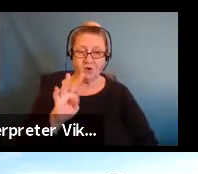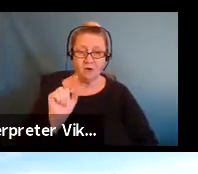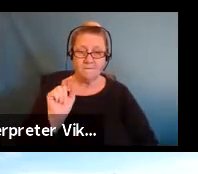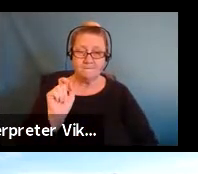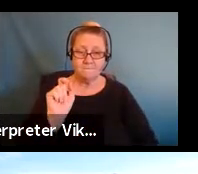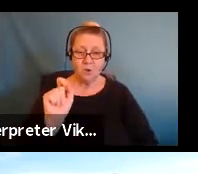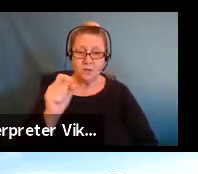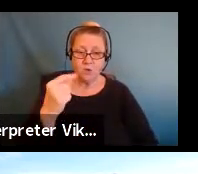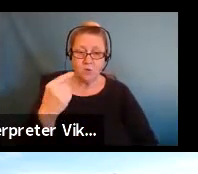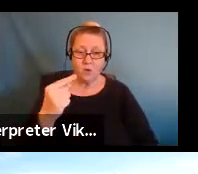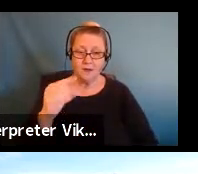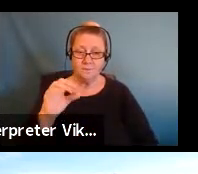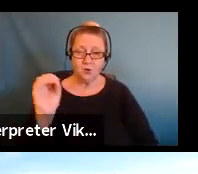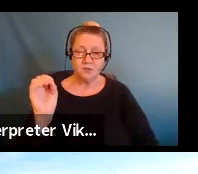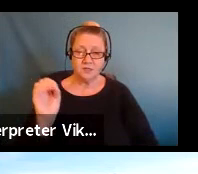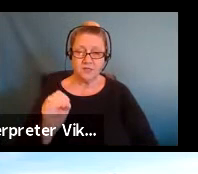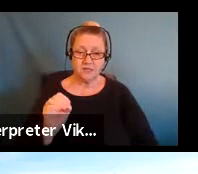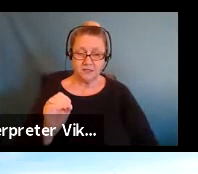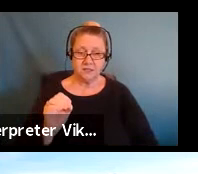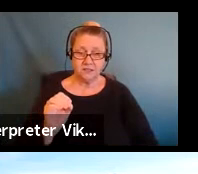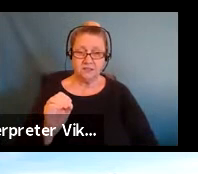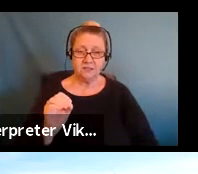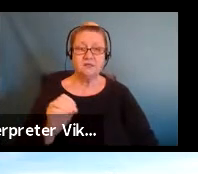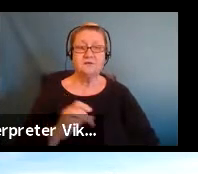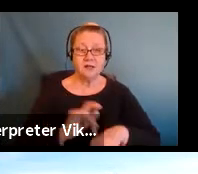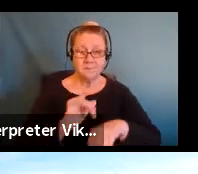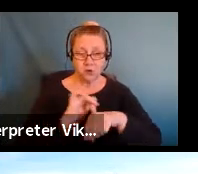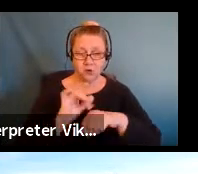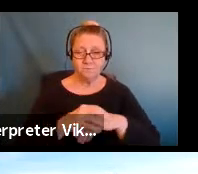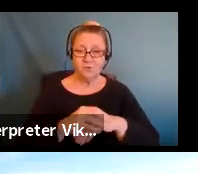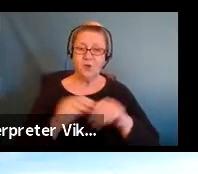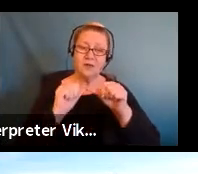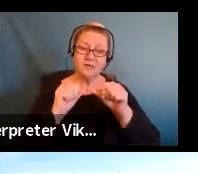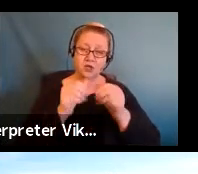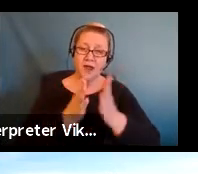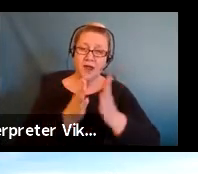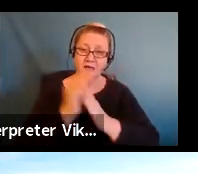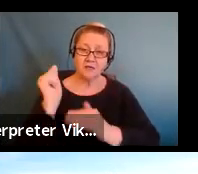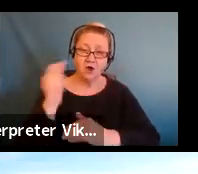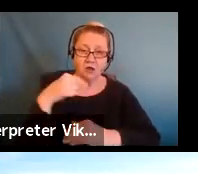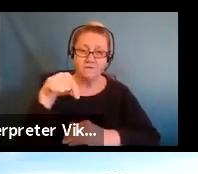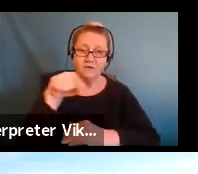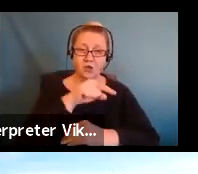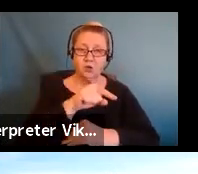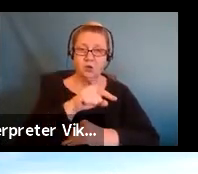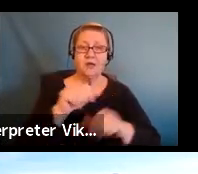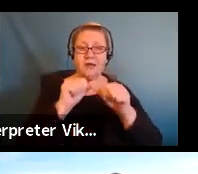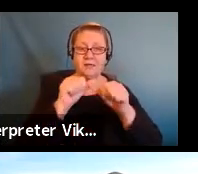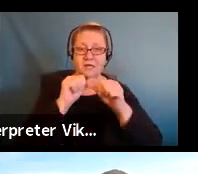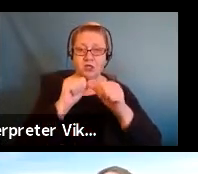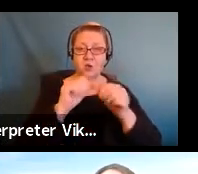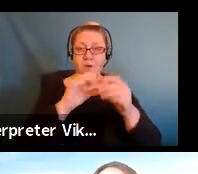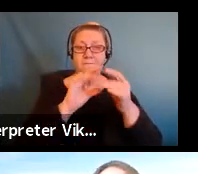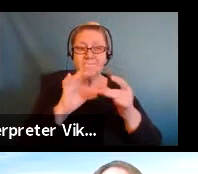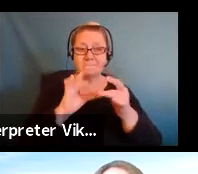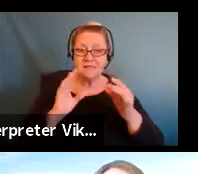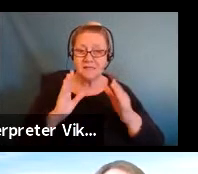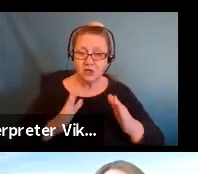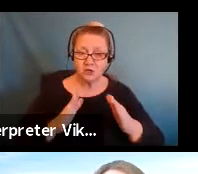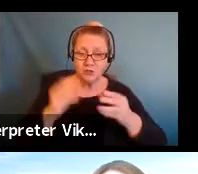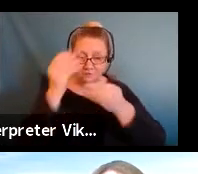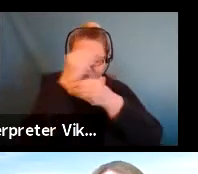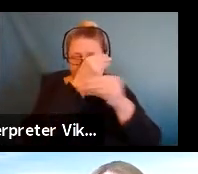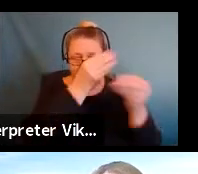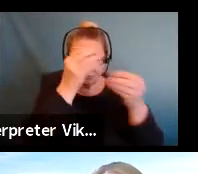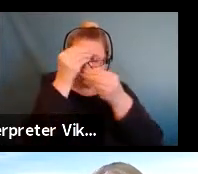of our intensive care unit beds. So we do just want to continue to ask all of you to continue to be our messengers. And as Dr. Sarjenko was saying, it's